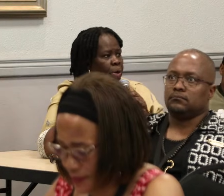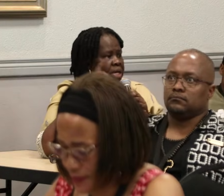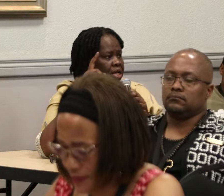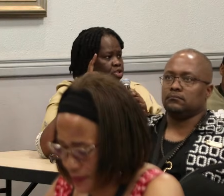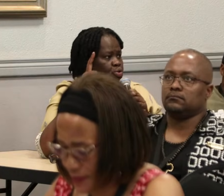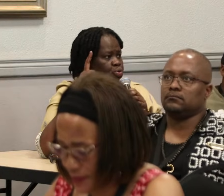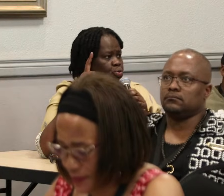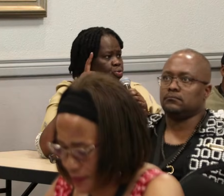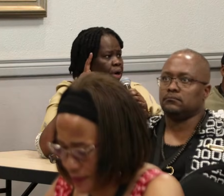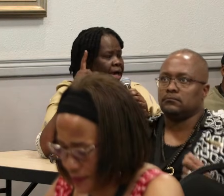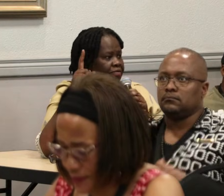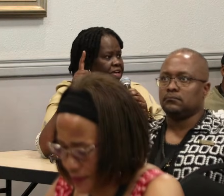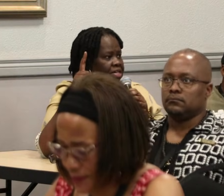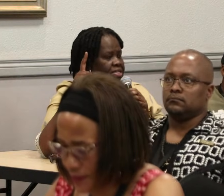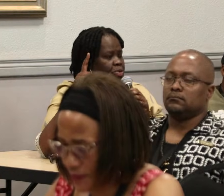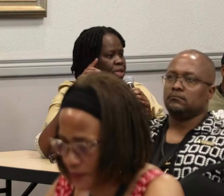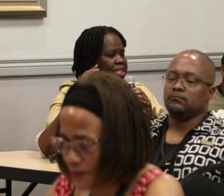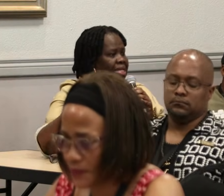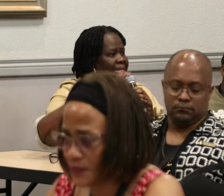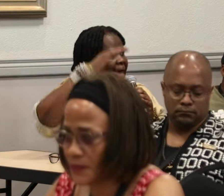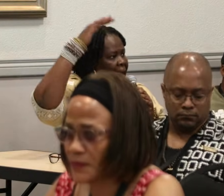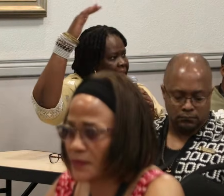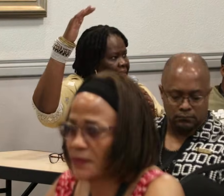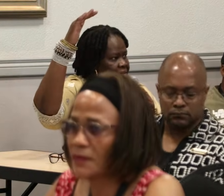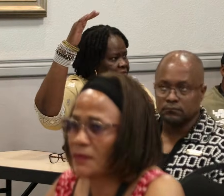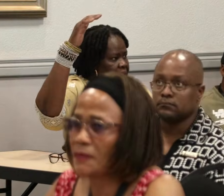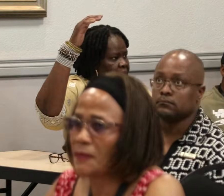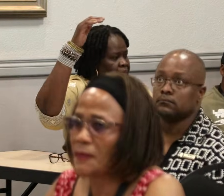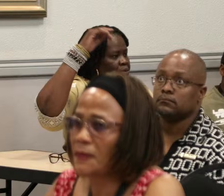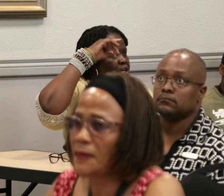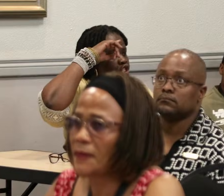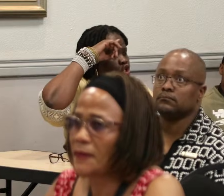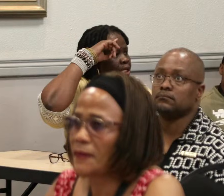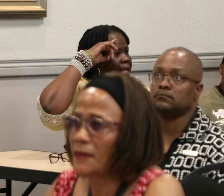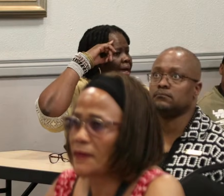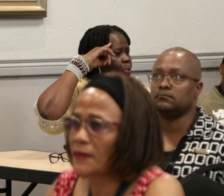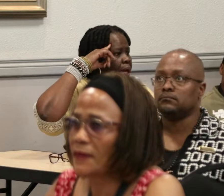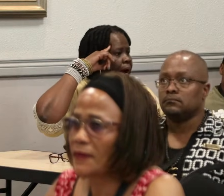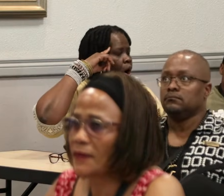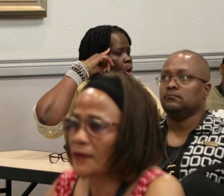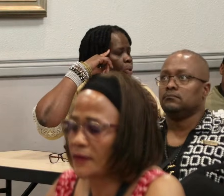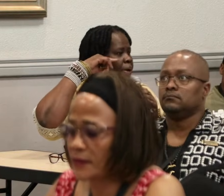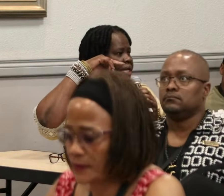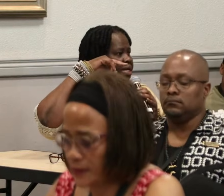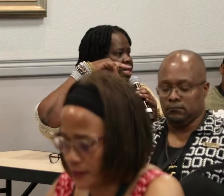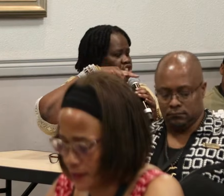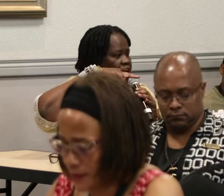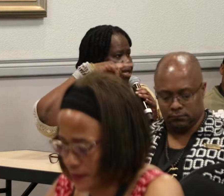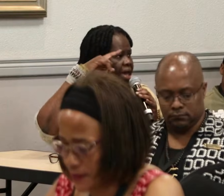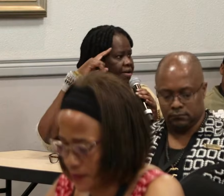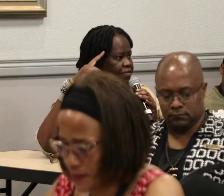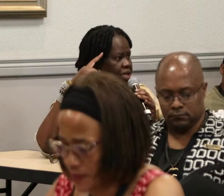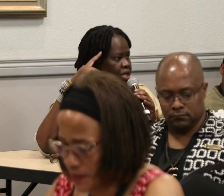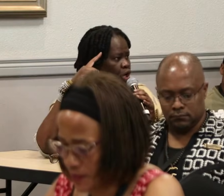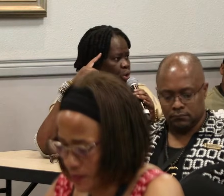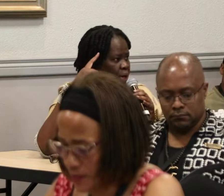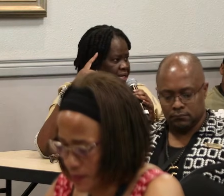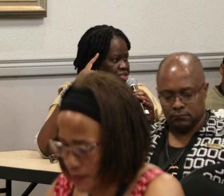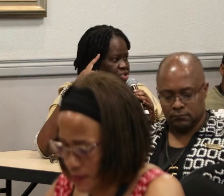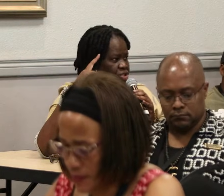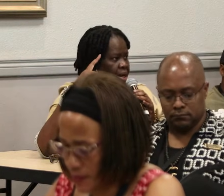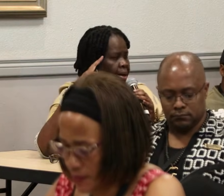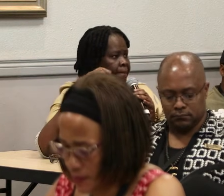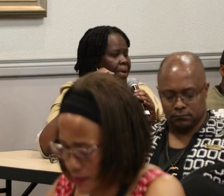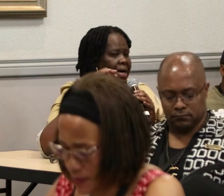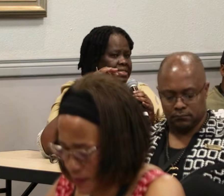we need to have it within the high level. It's not like we are opening each and every